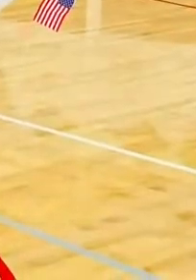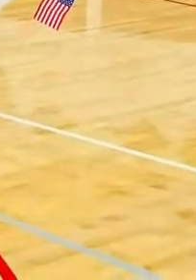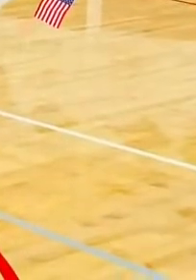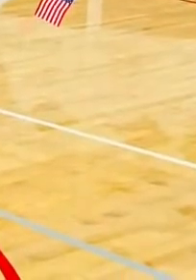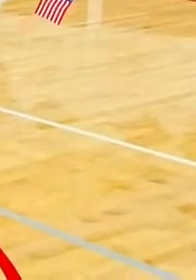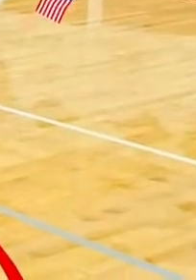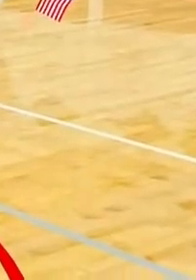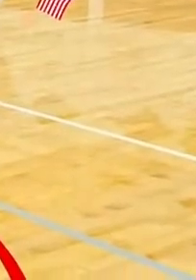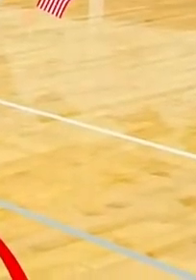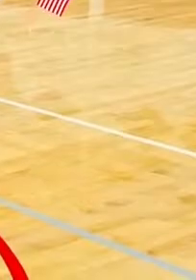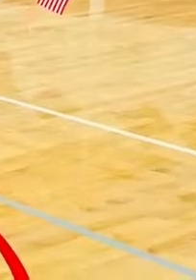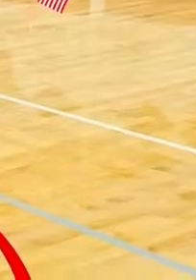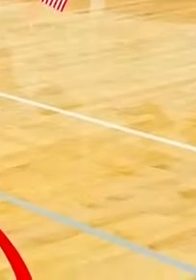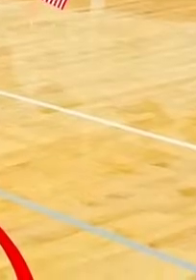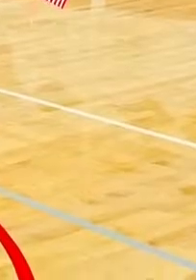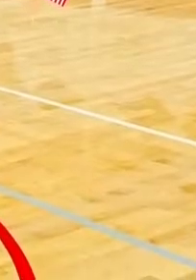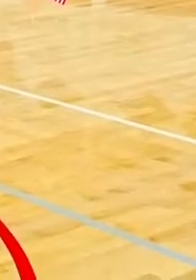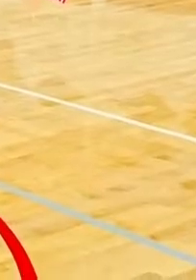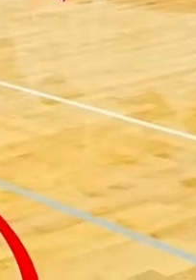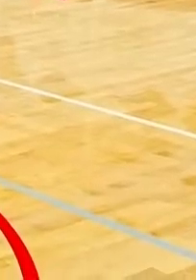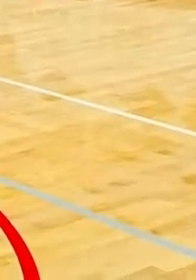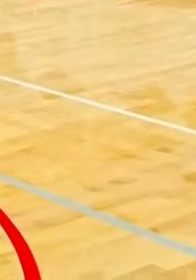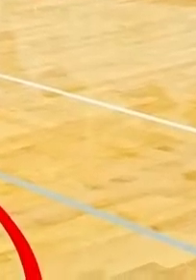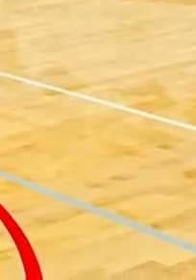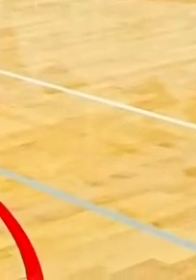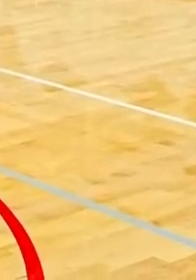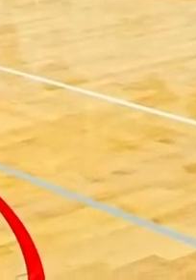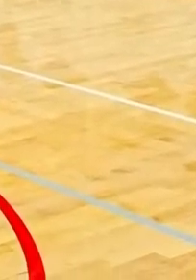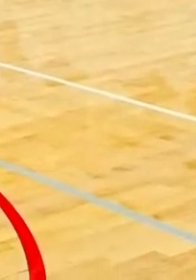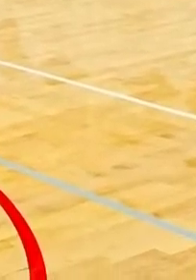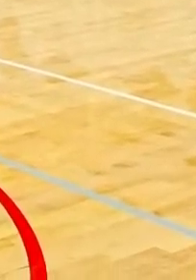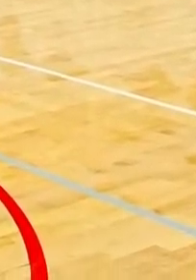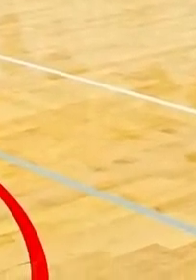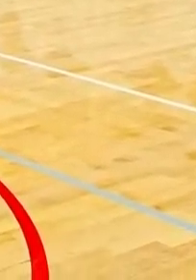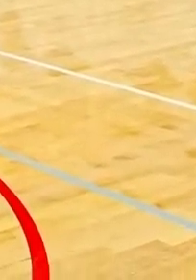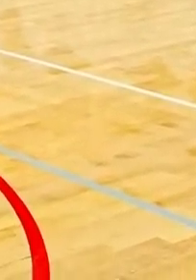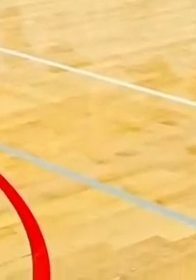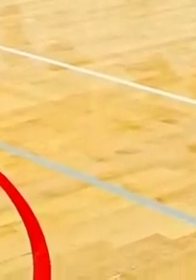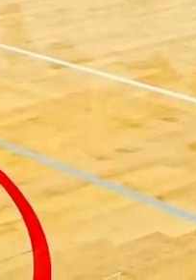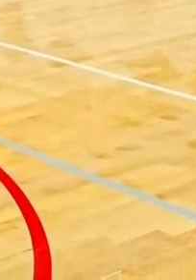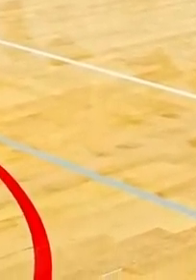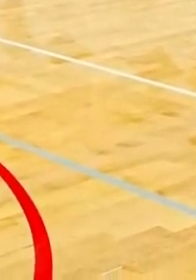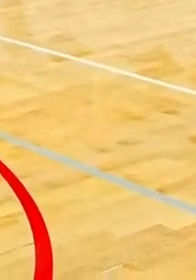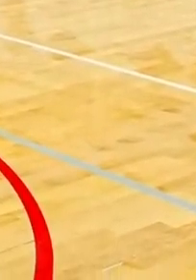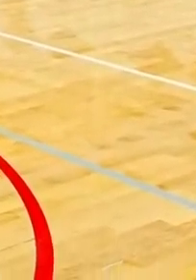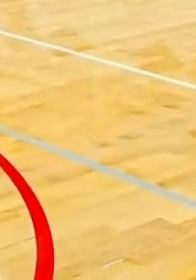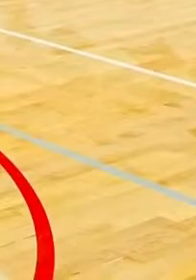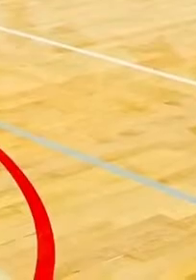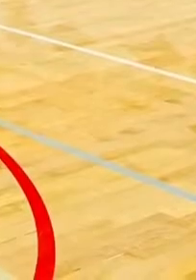Hope that you spend your days, but they all add up.